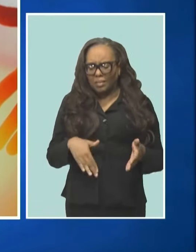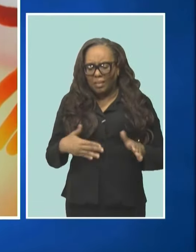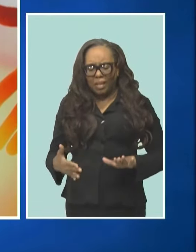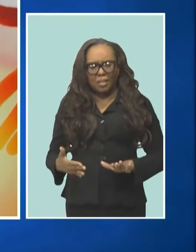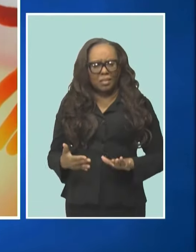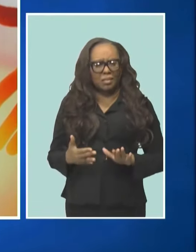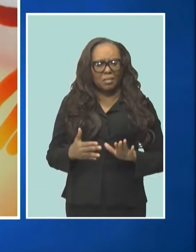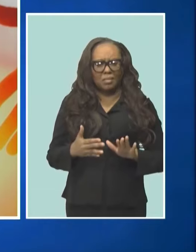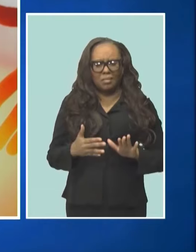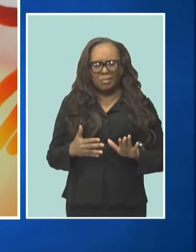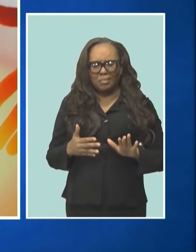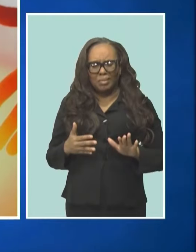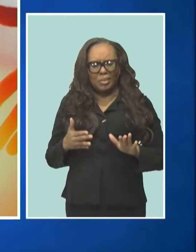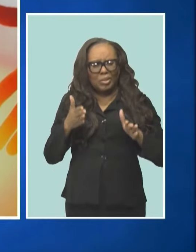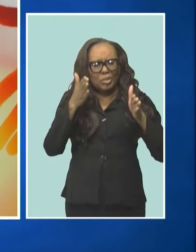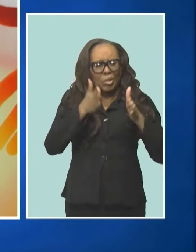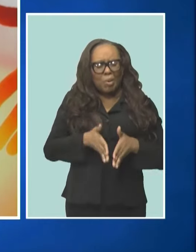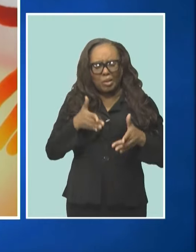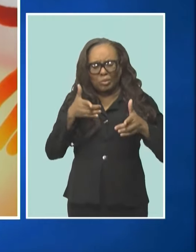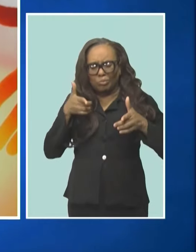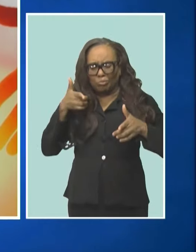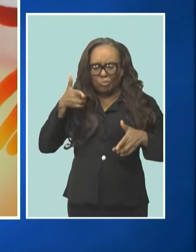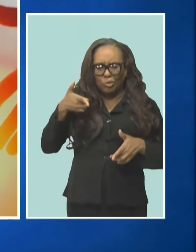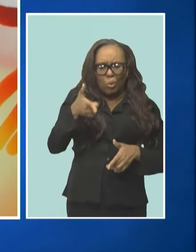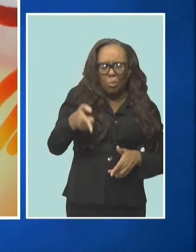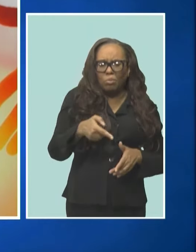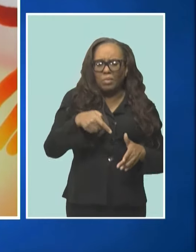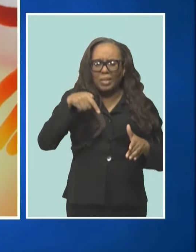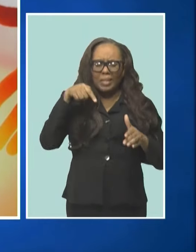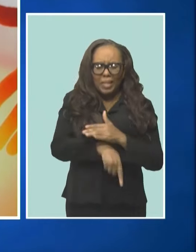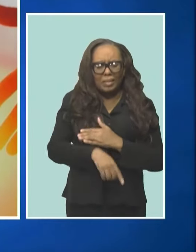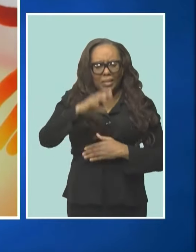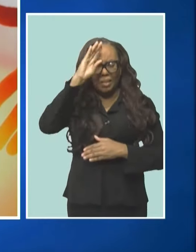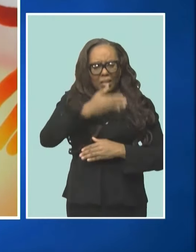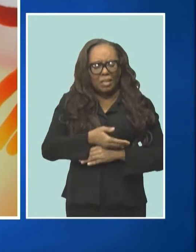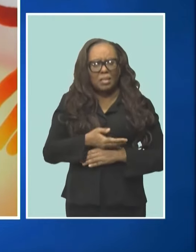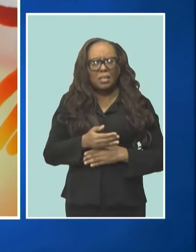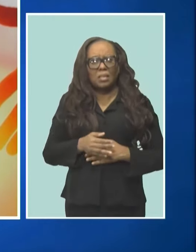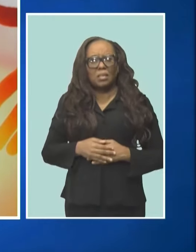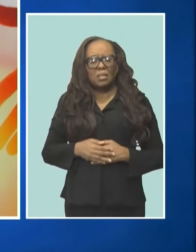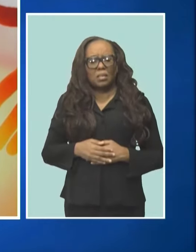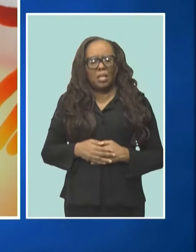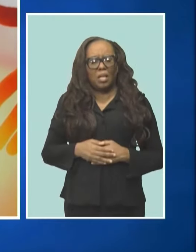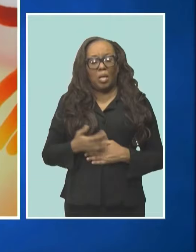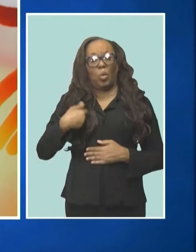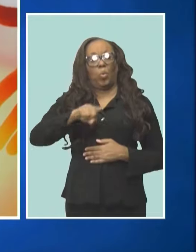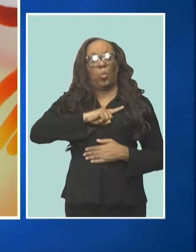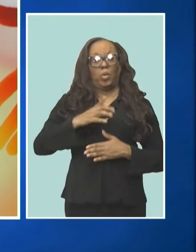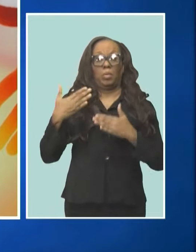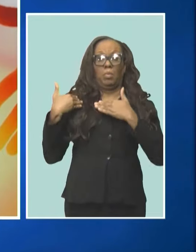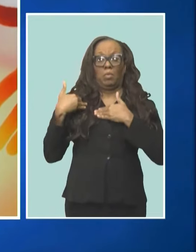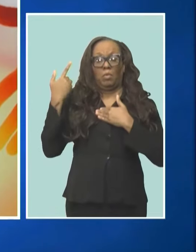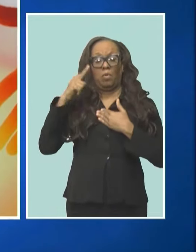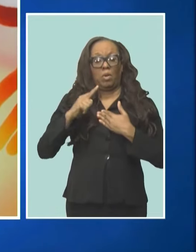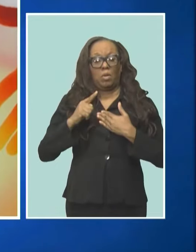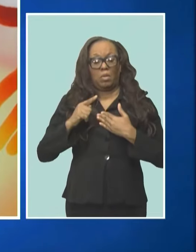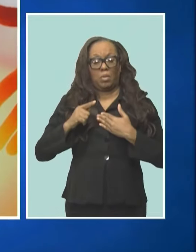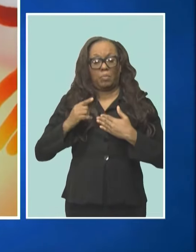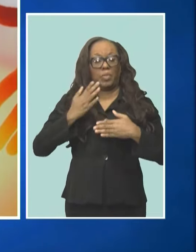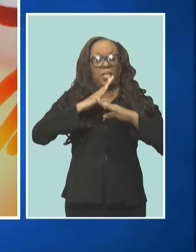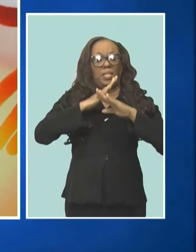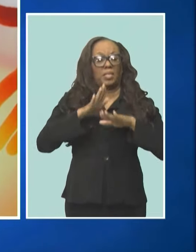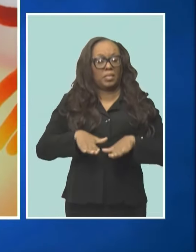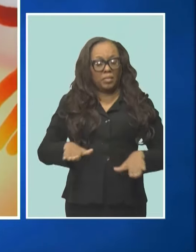circumstances. And I do not know how we could be responsible for child protection and this not be the concern of